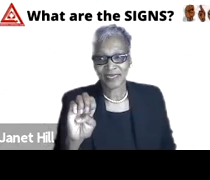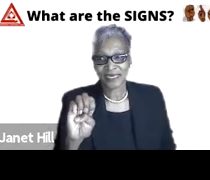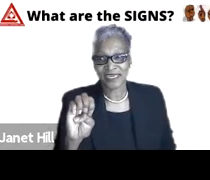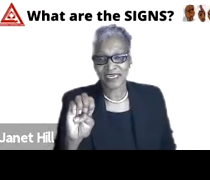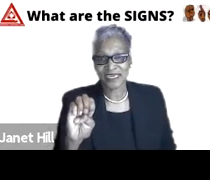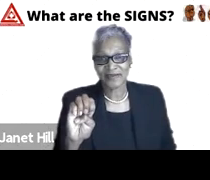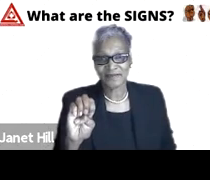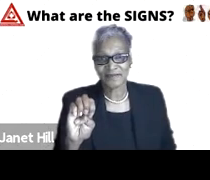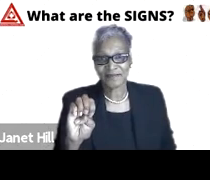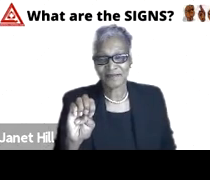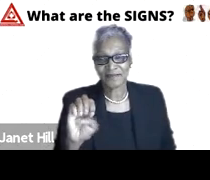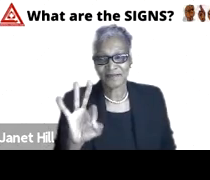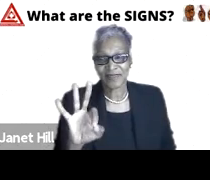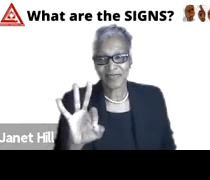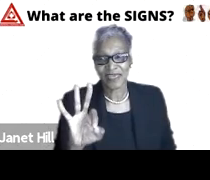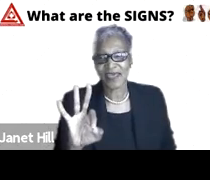E,